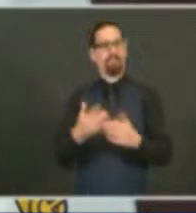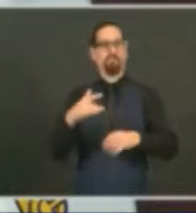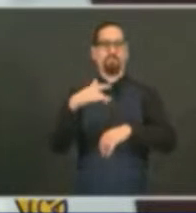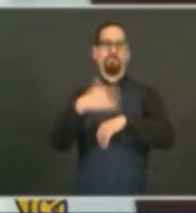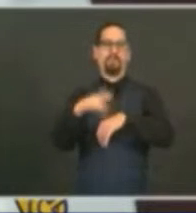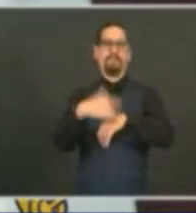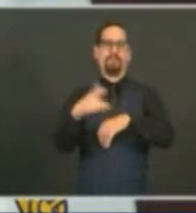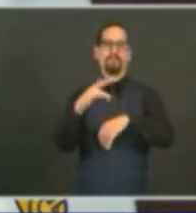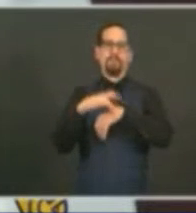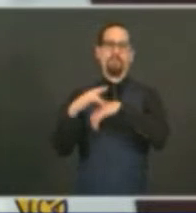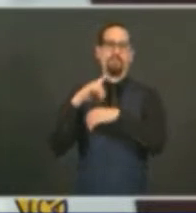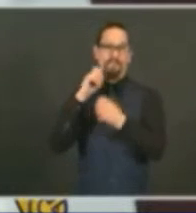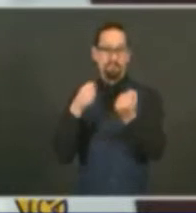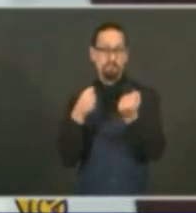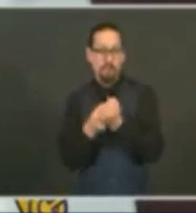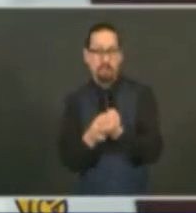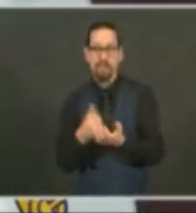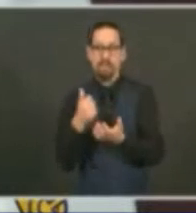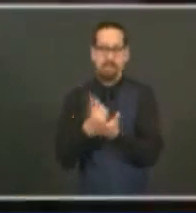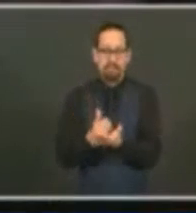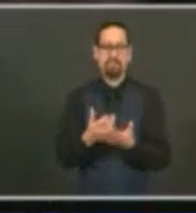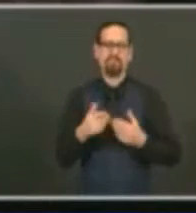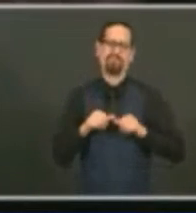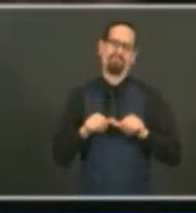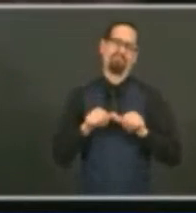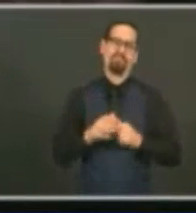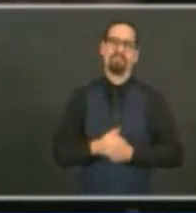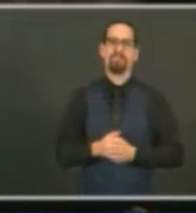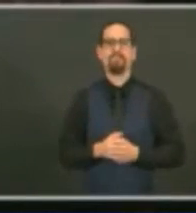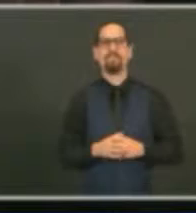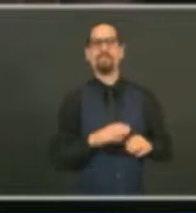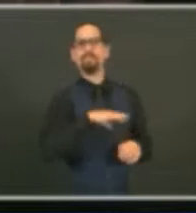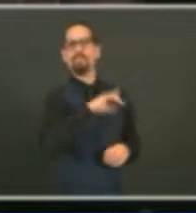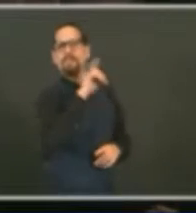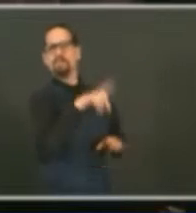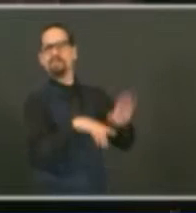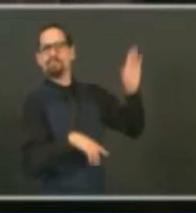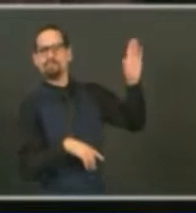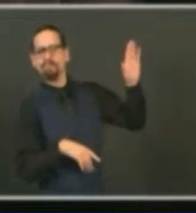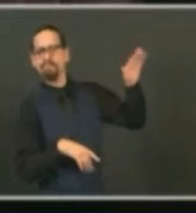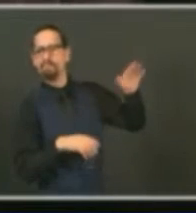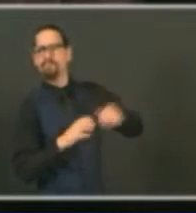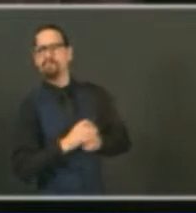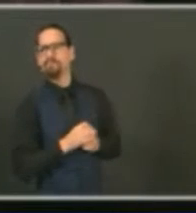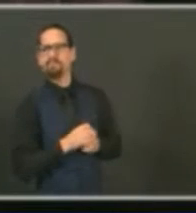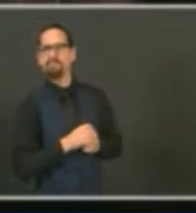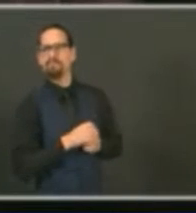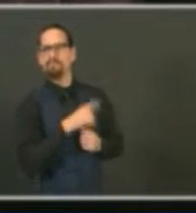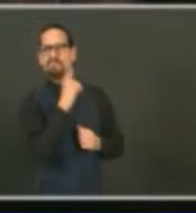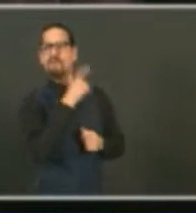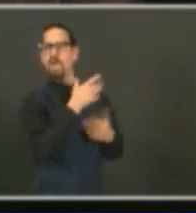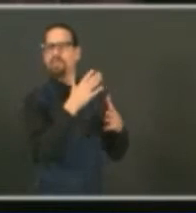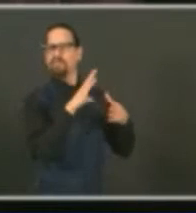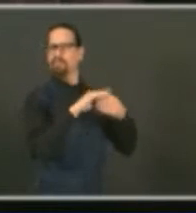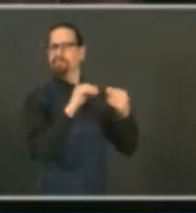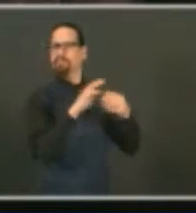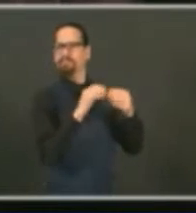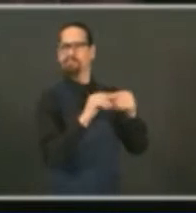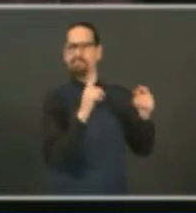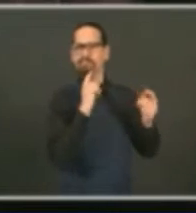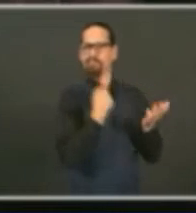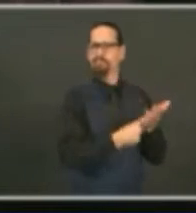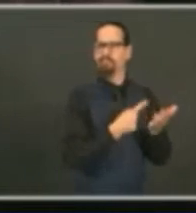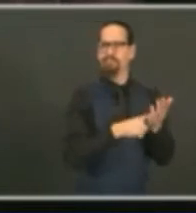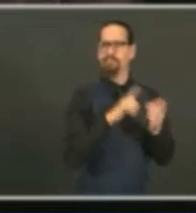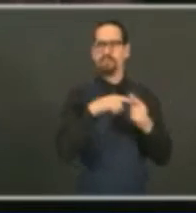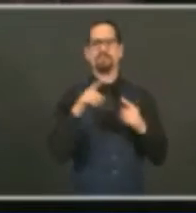going forward. Dr. Governor, there are states, and you've expressed your aversion to going toward a lockdown, but there are